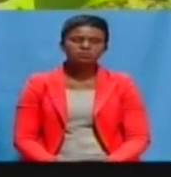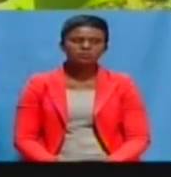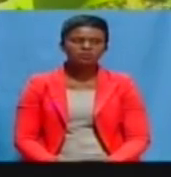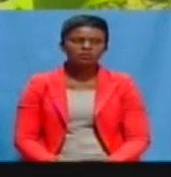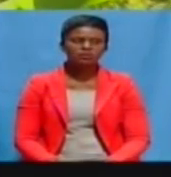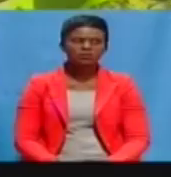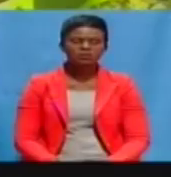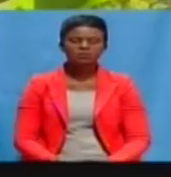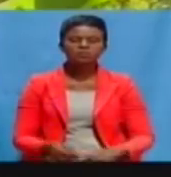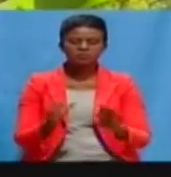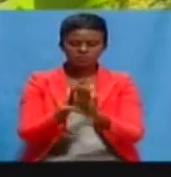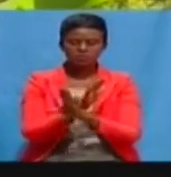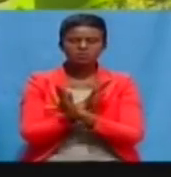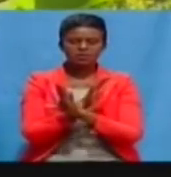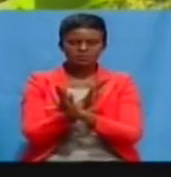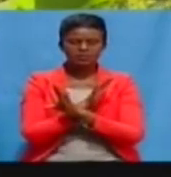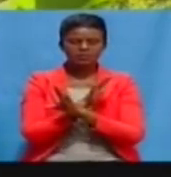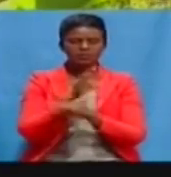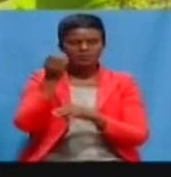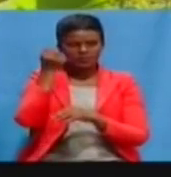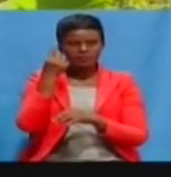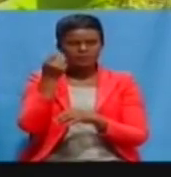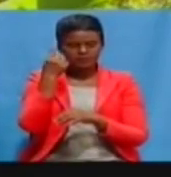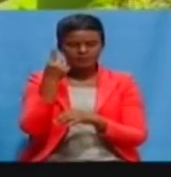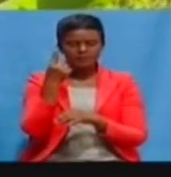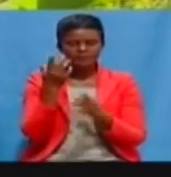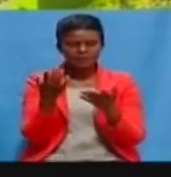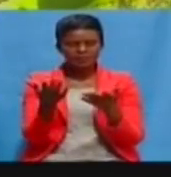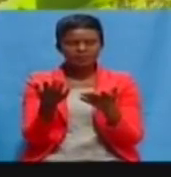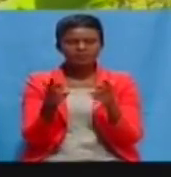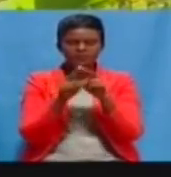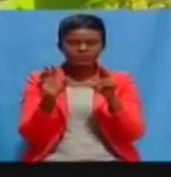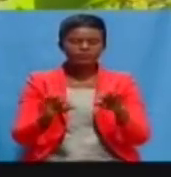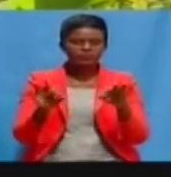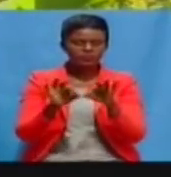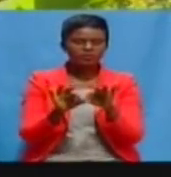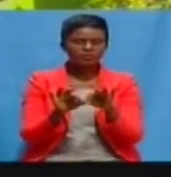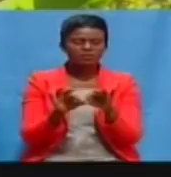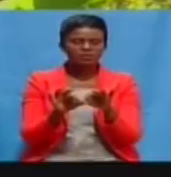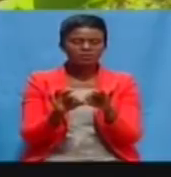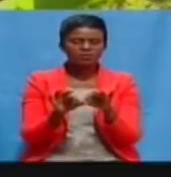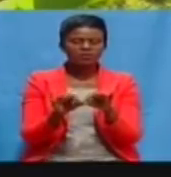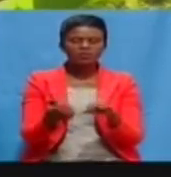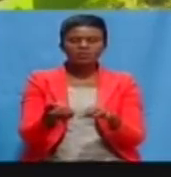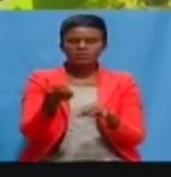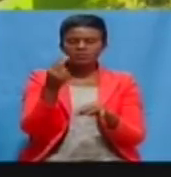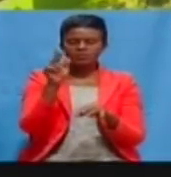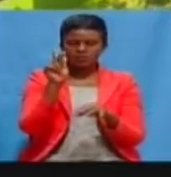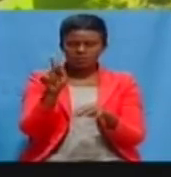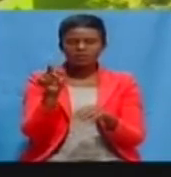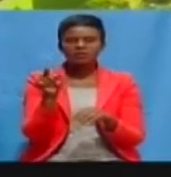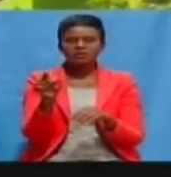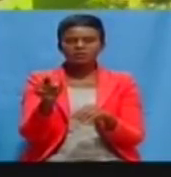Indeed, as Zambia's oldest friend, we remain a staunch partner. The UK has been a major